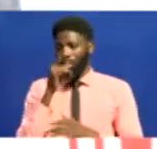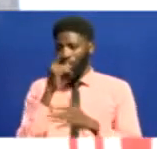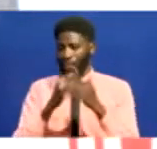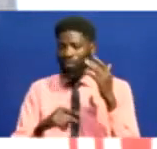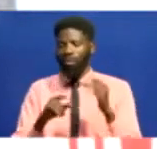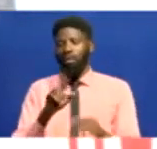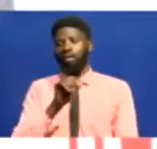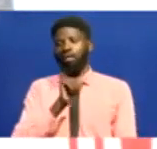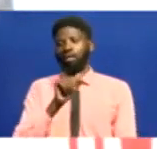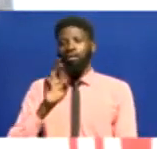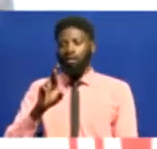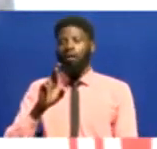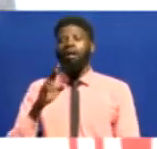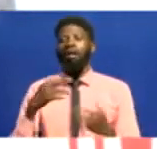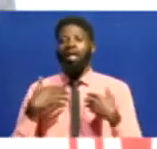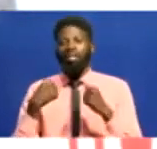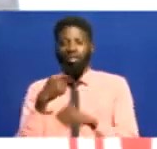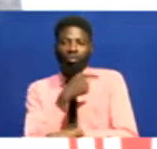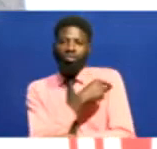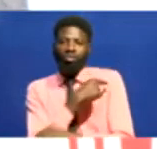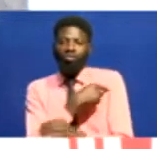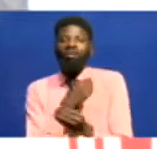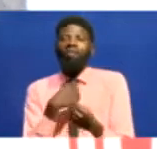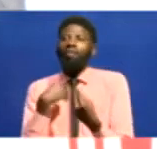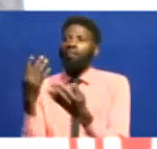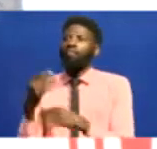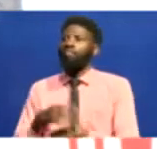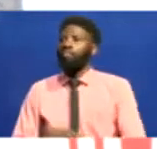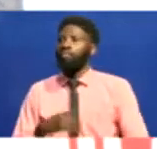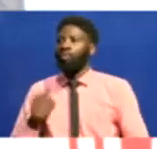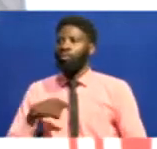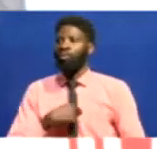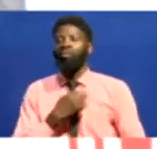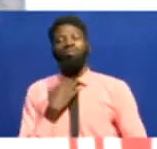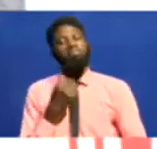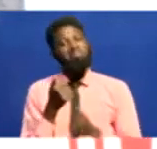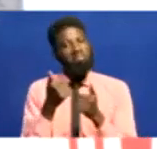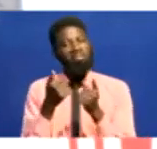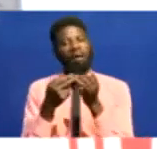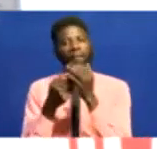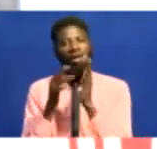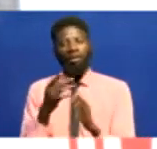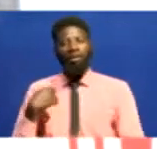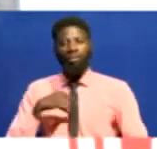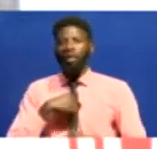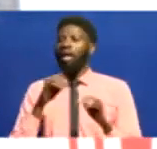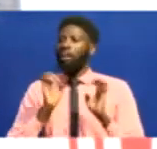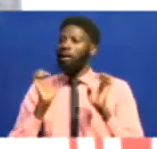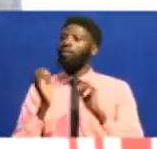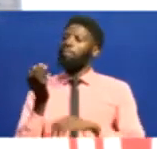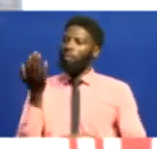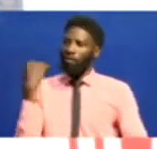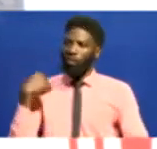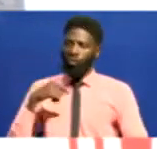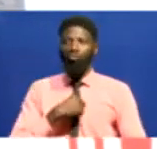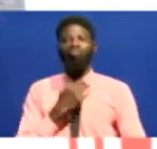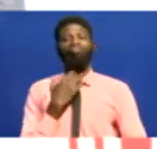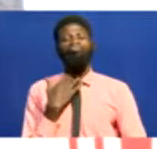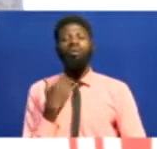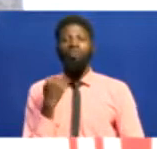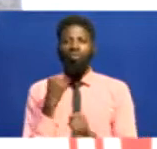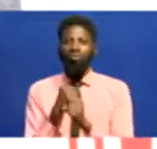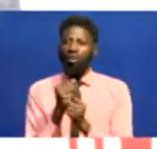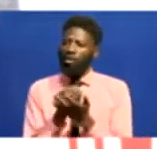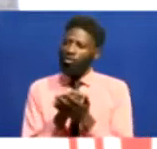be able to, of course, have the right partner, because we've had emergencies before, and therefore for us to be able to be more efficient,